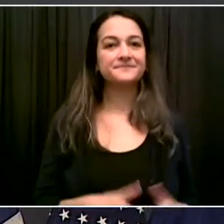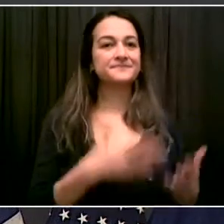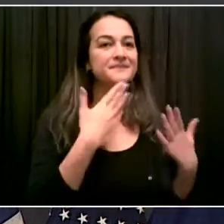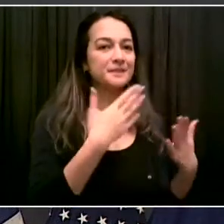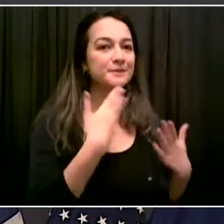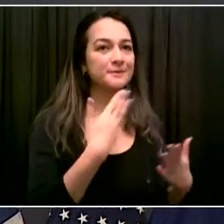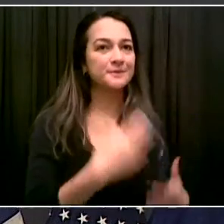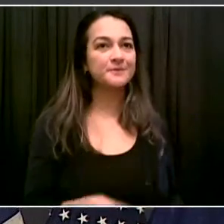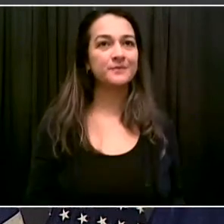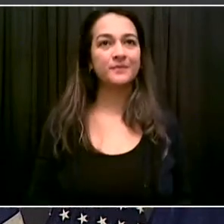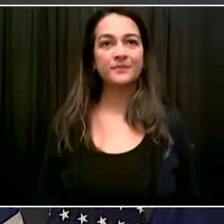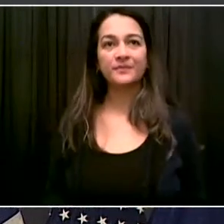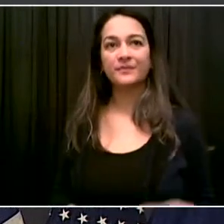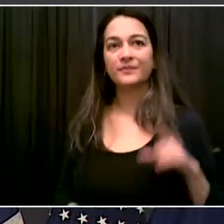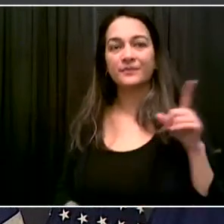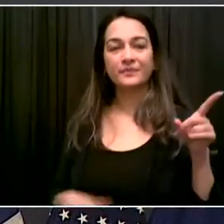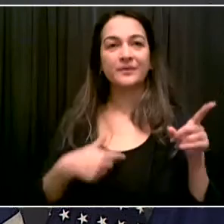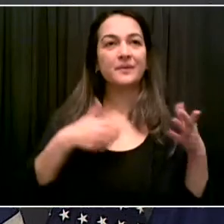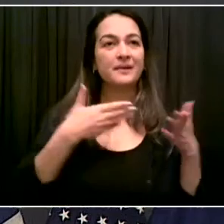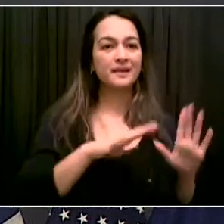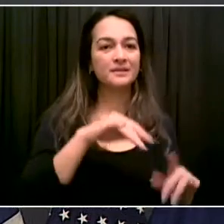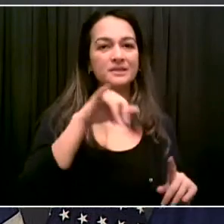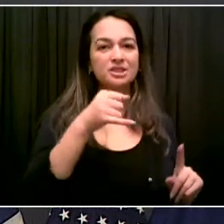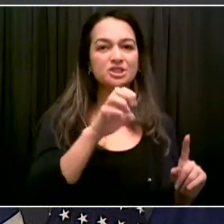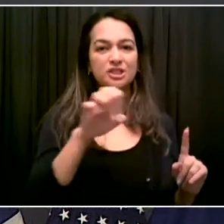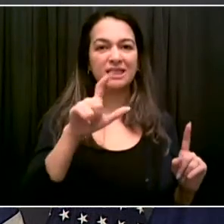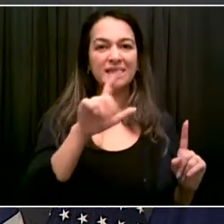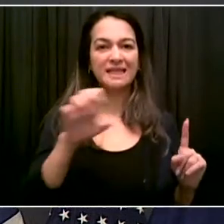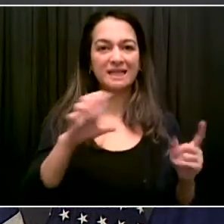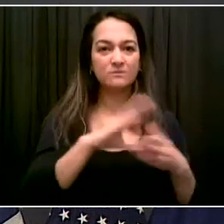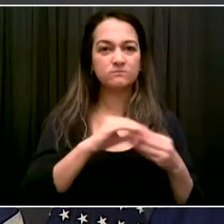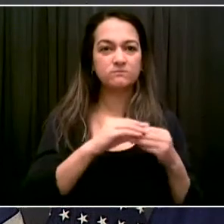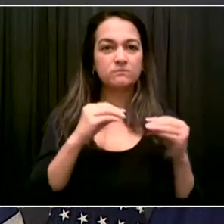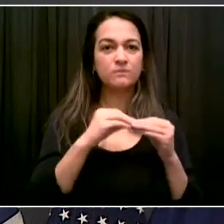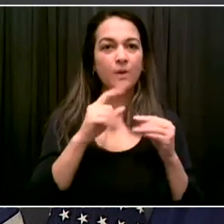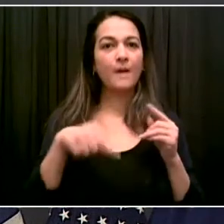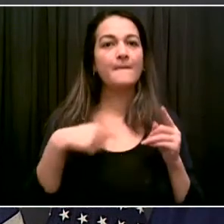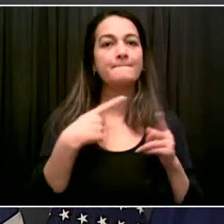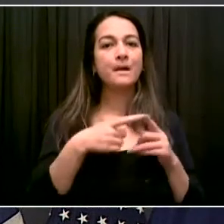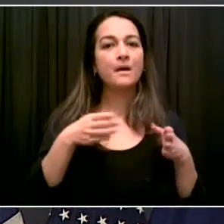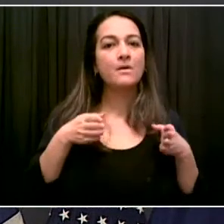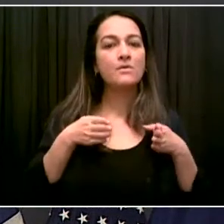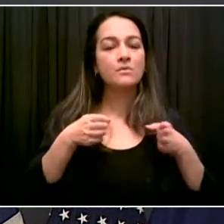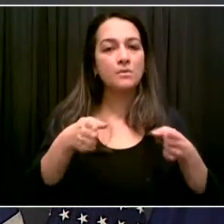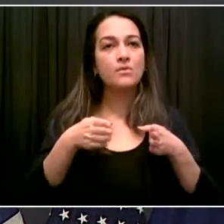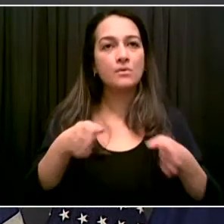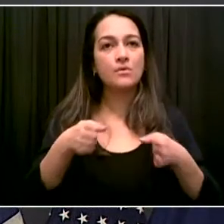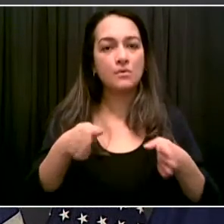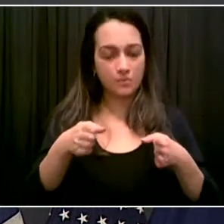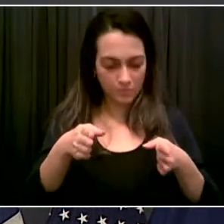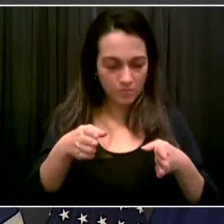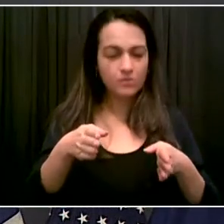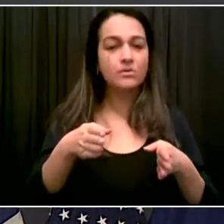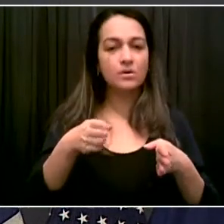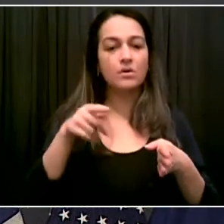other innovations, the impact of the technology, reducing the oversized trucks. Just give us quick bullets on that. Thank you, Mr.